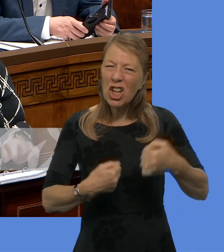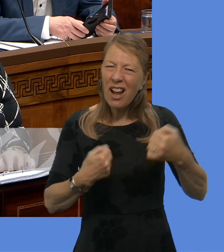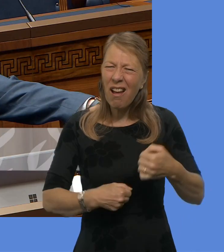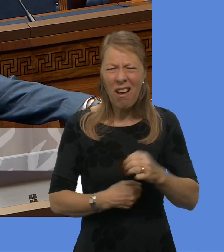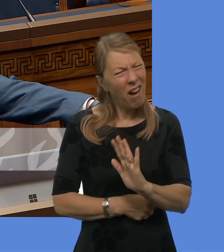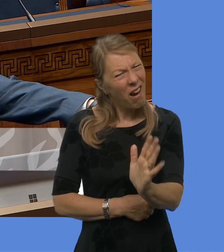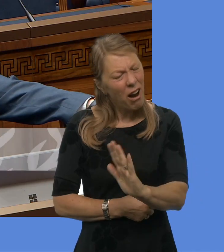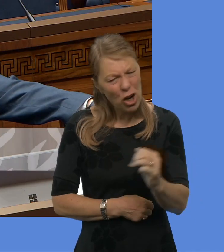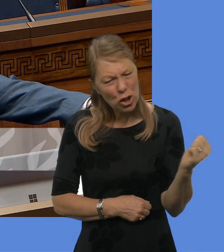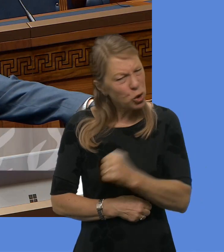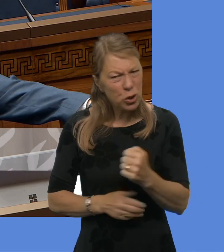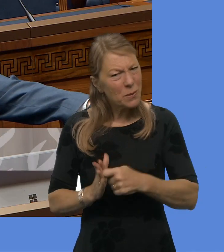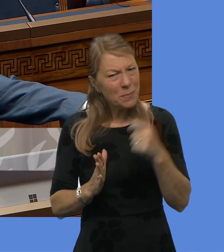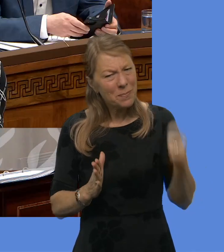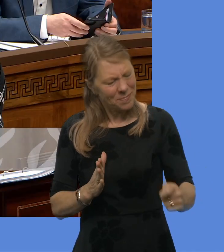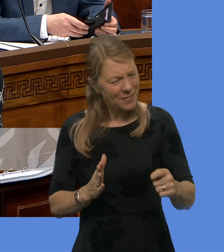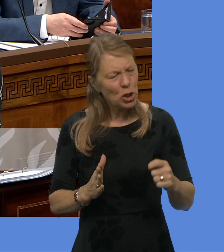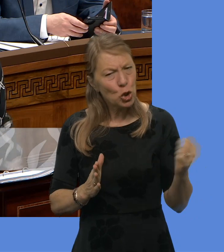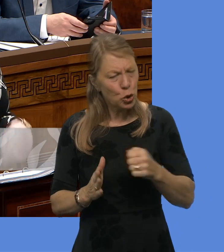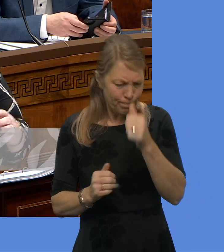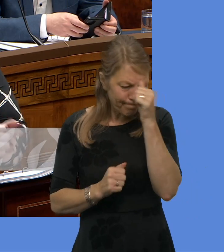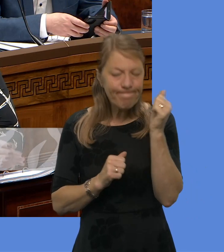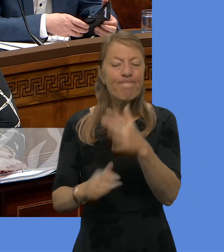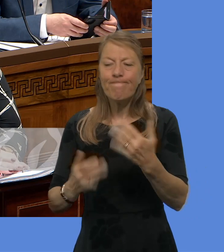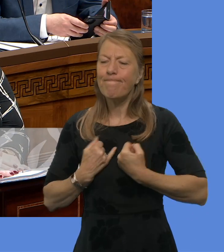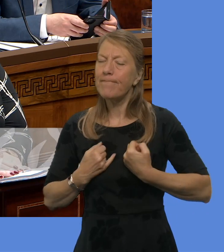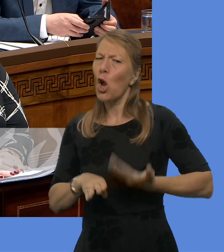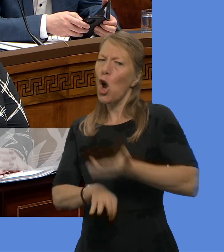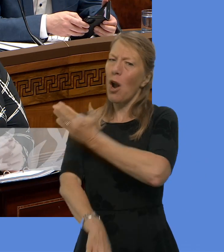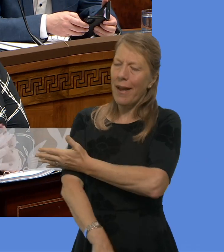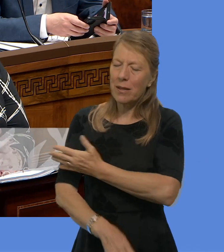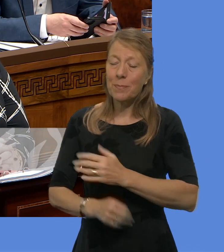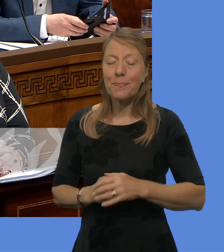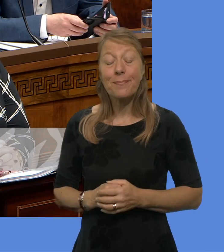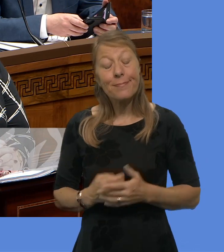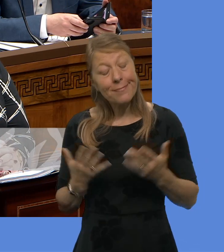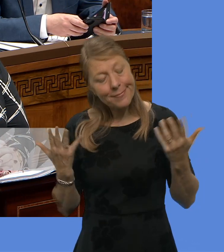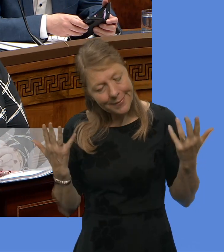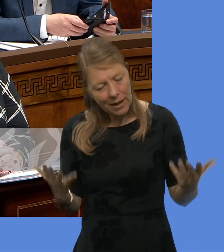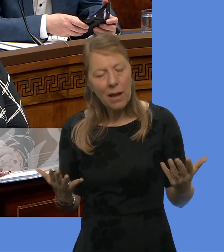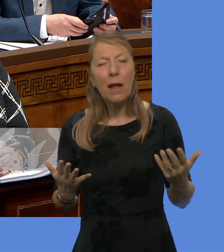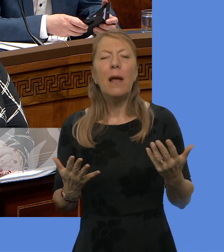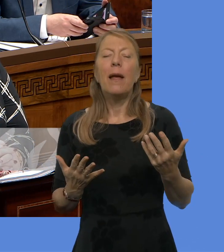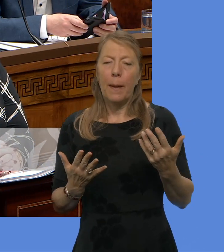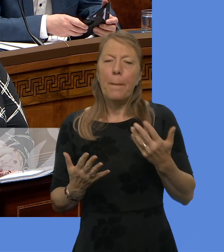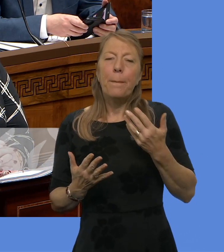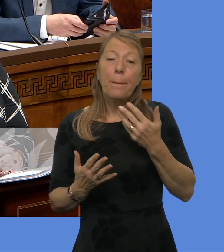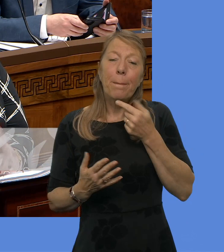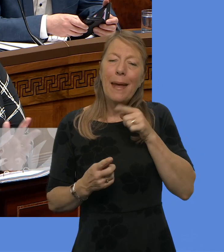sentences, will take place. There are good reasons why people get a reduction in sentencing if they